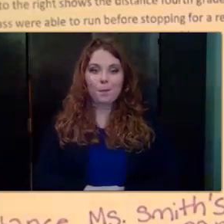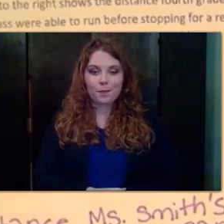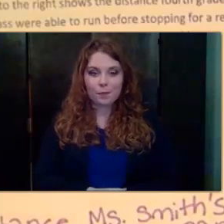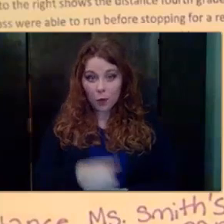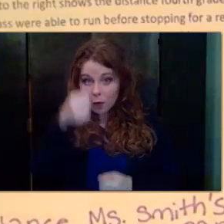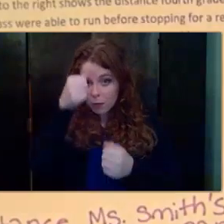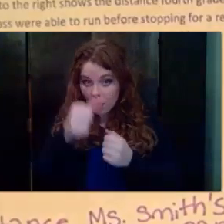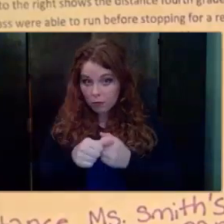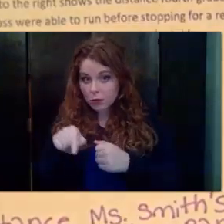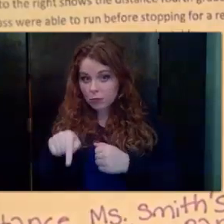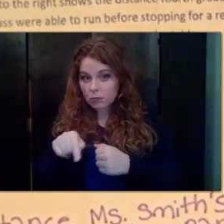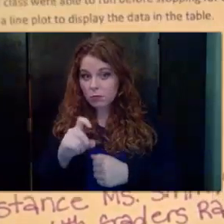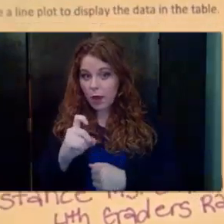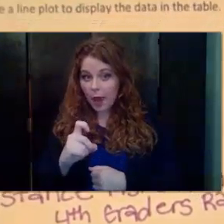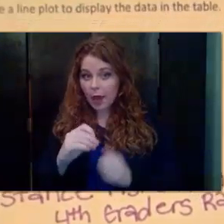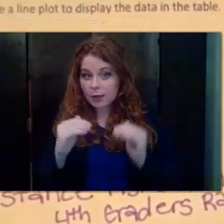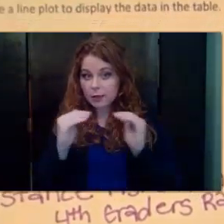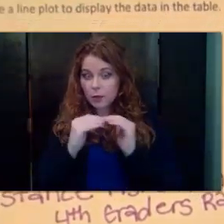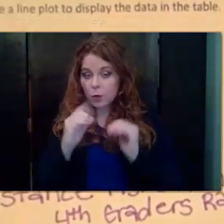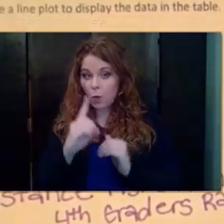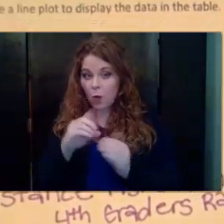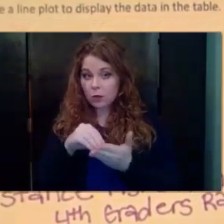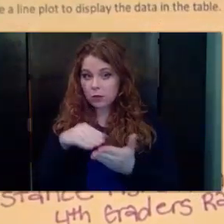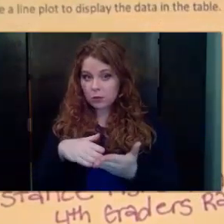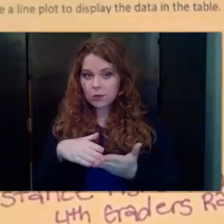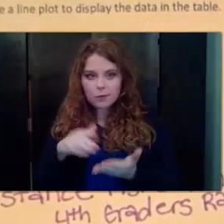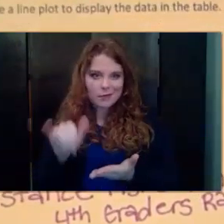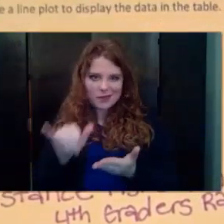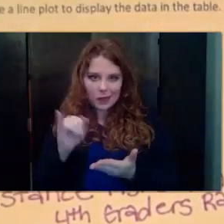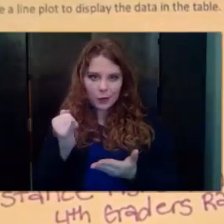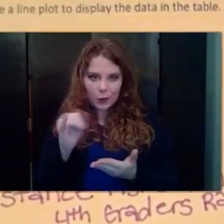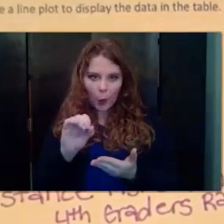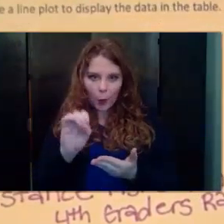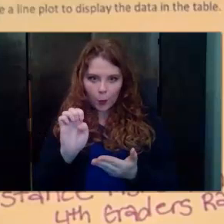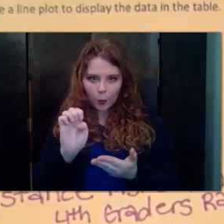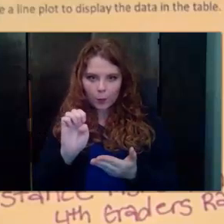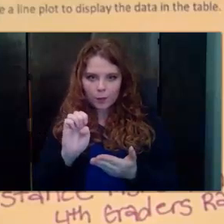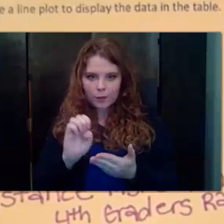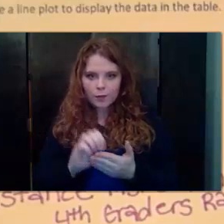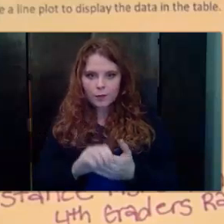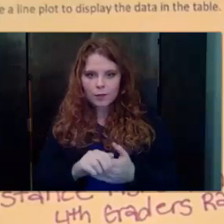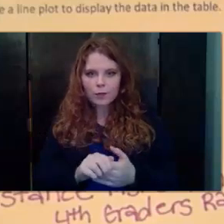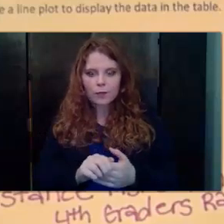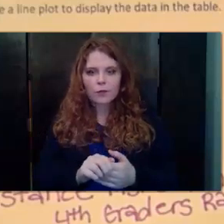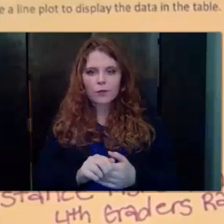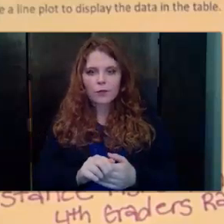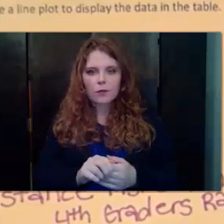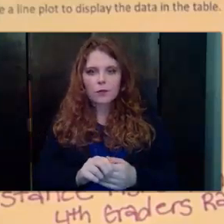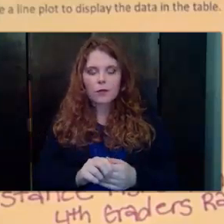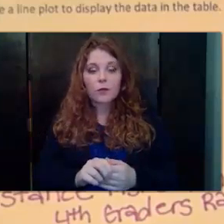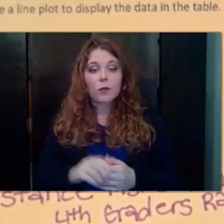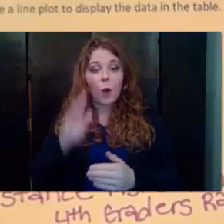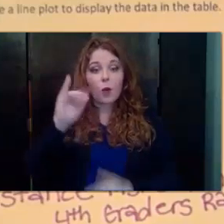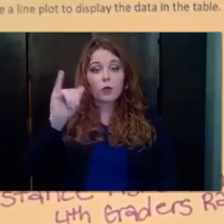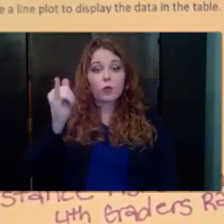said that the X represents one student, and Joe is one student. And so beside Joe's name,